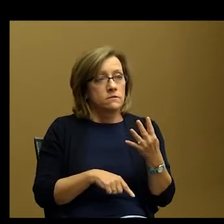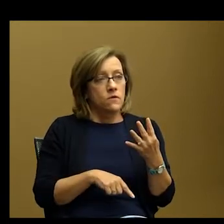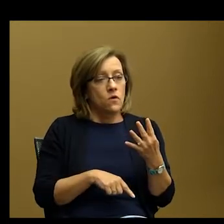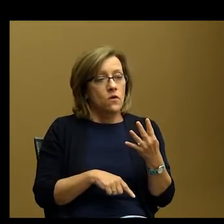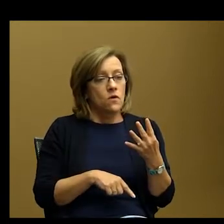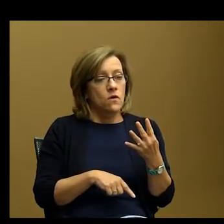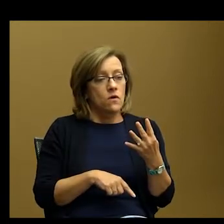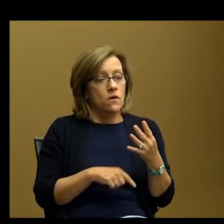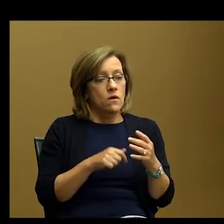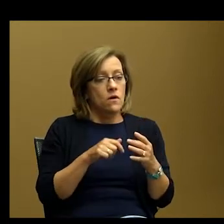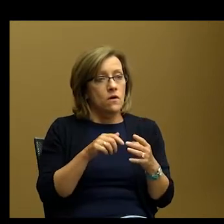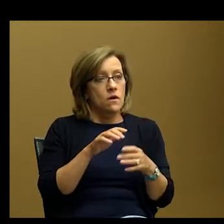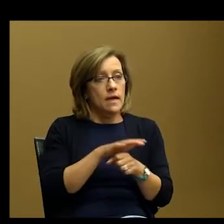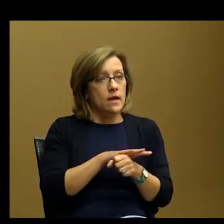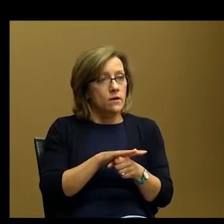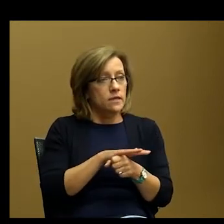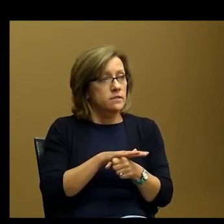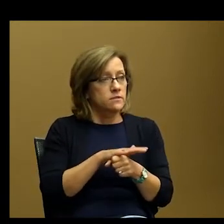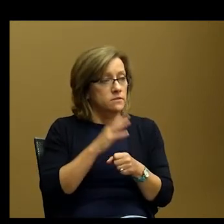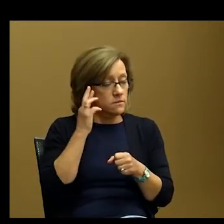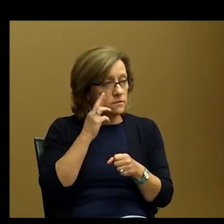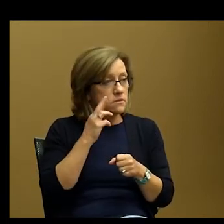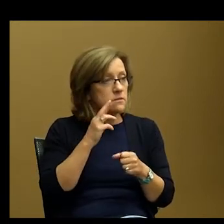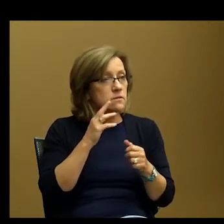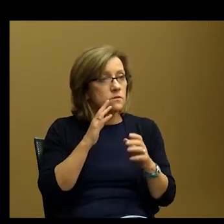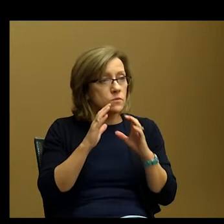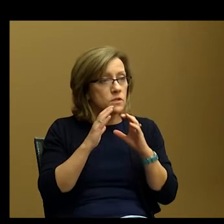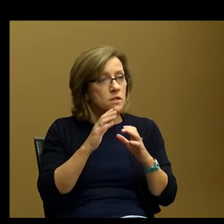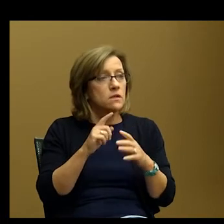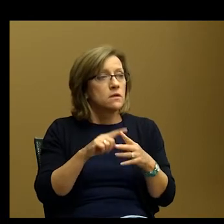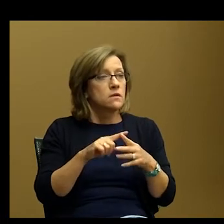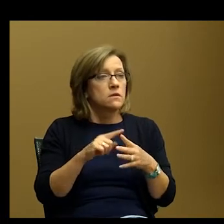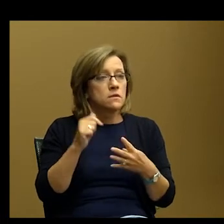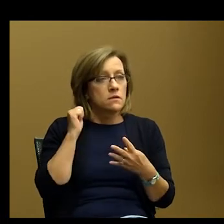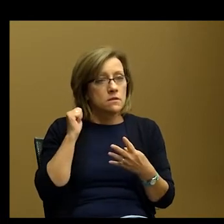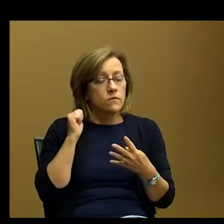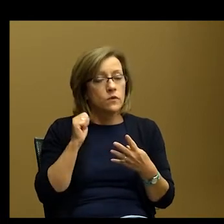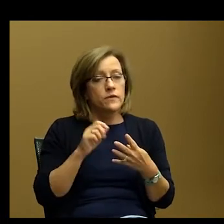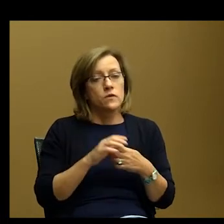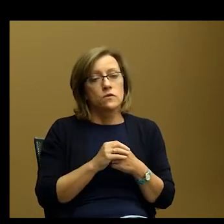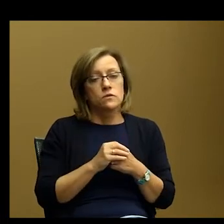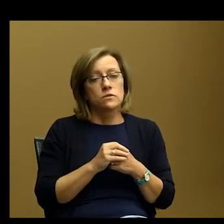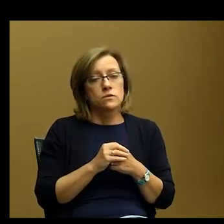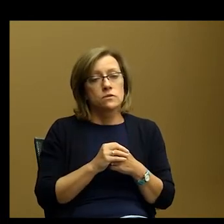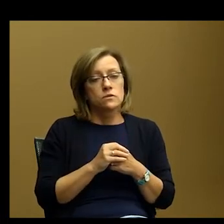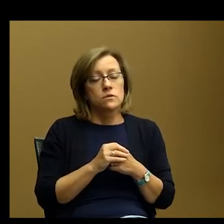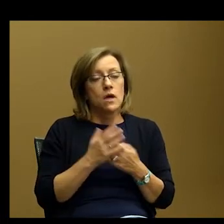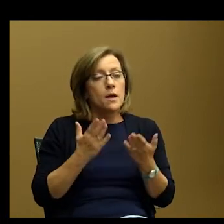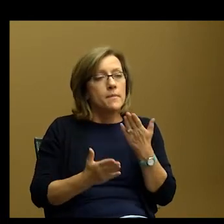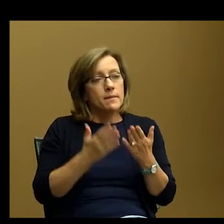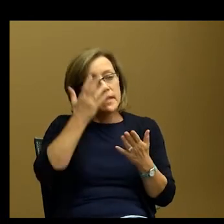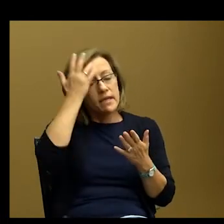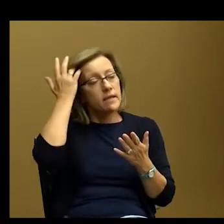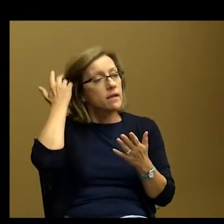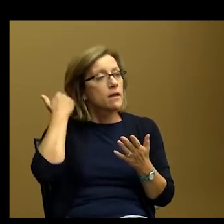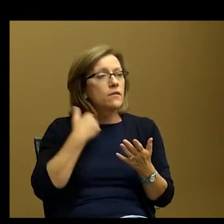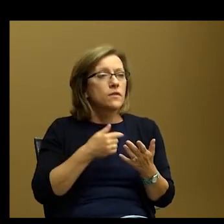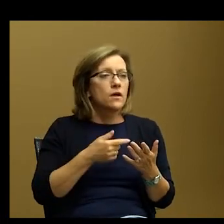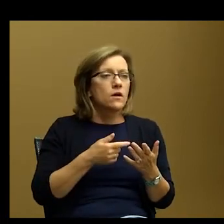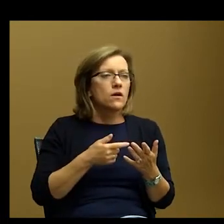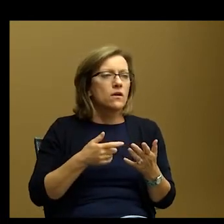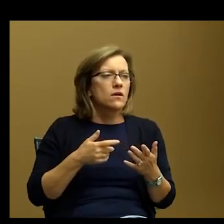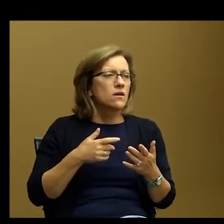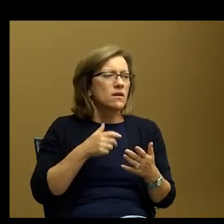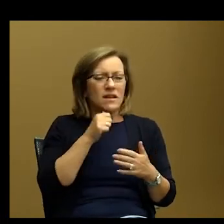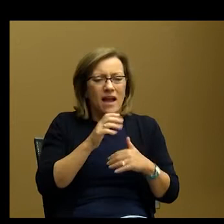the communication intents are refusing or rejecting. So that might be that they're expressing